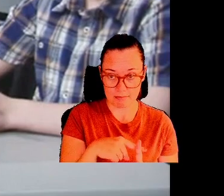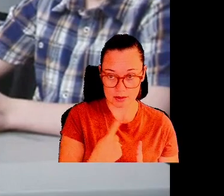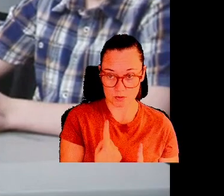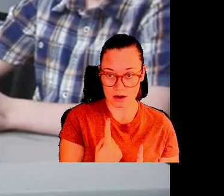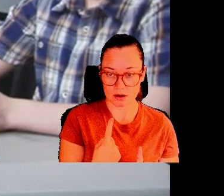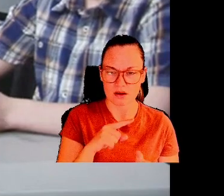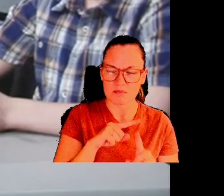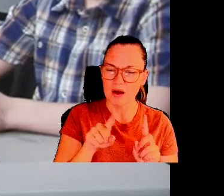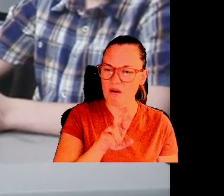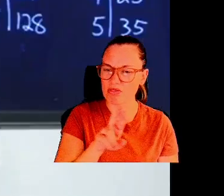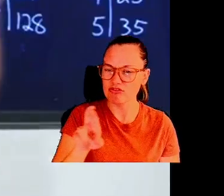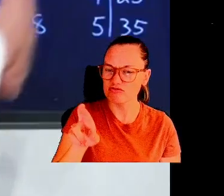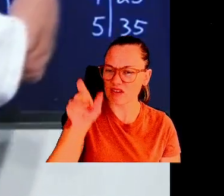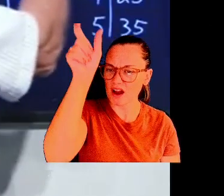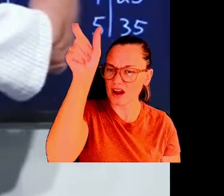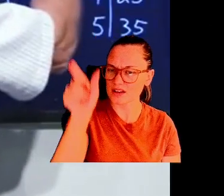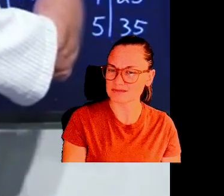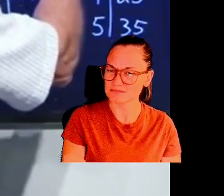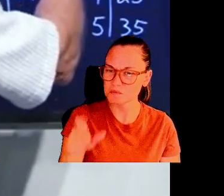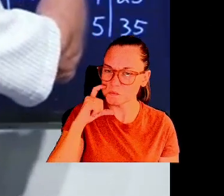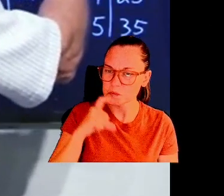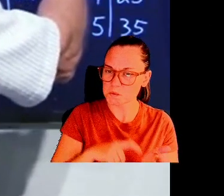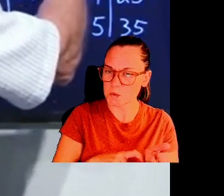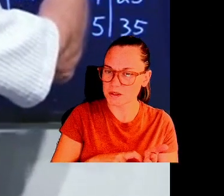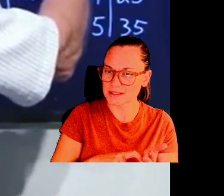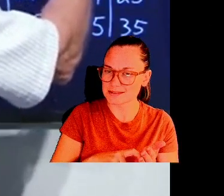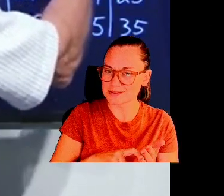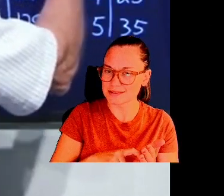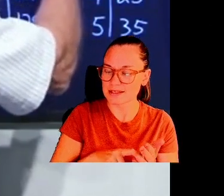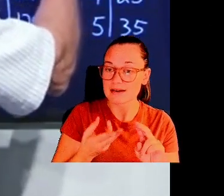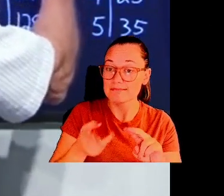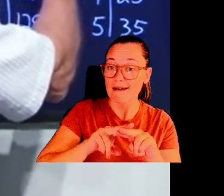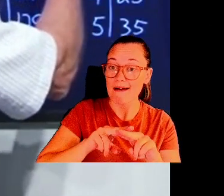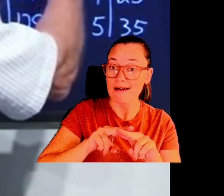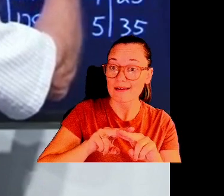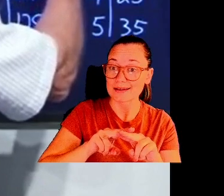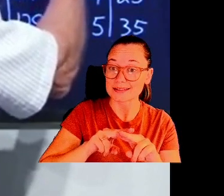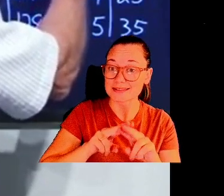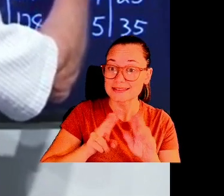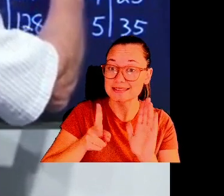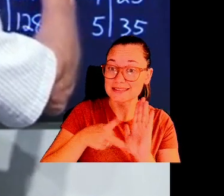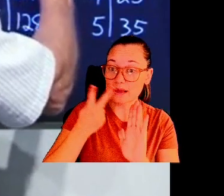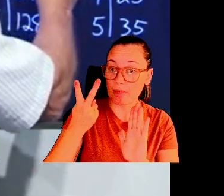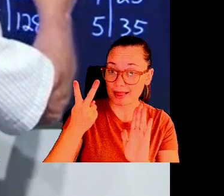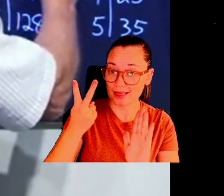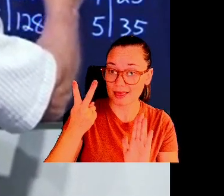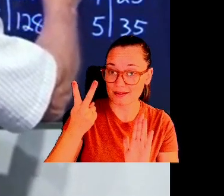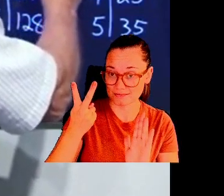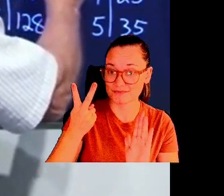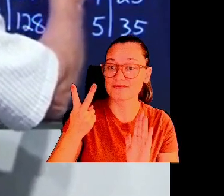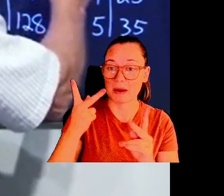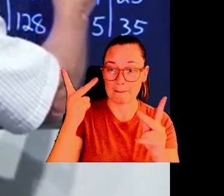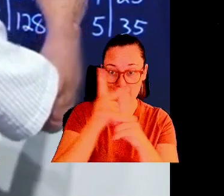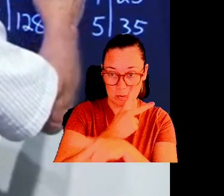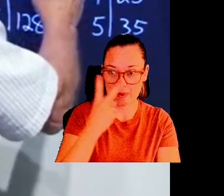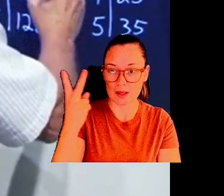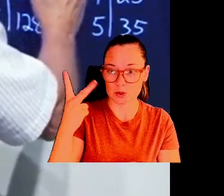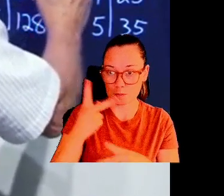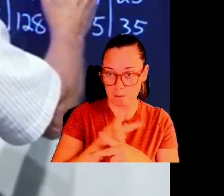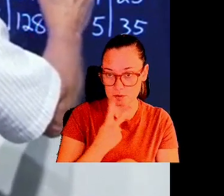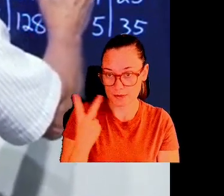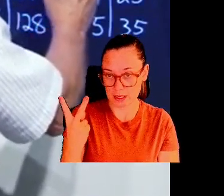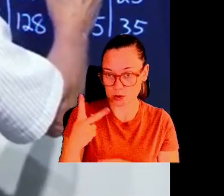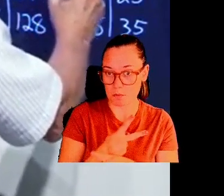it's doubling. Aha. So we're multiplying by 2. Instead of